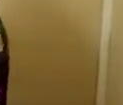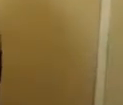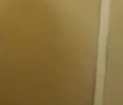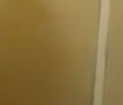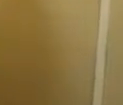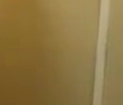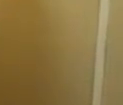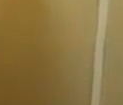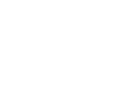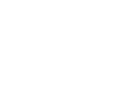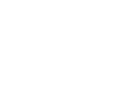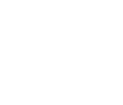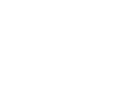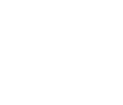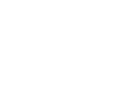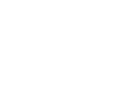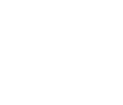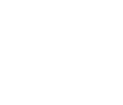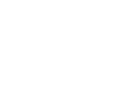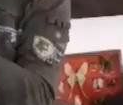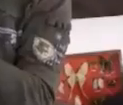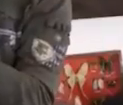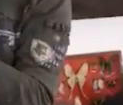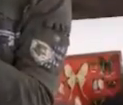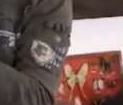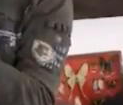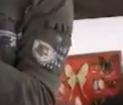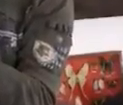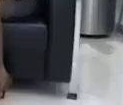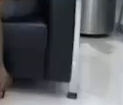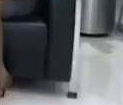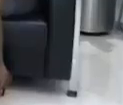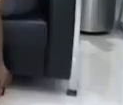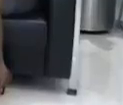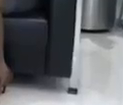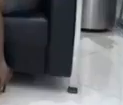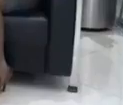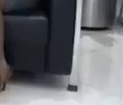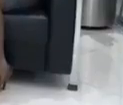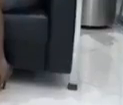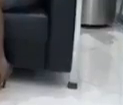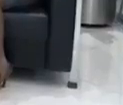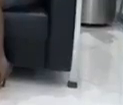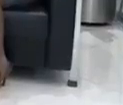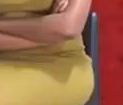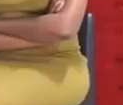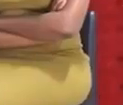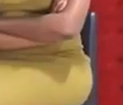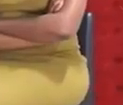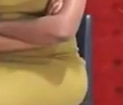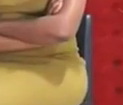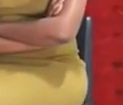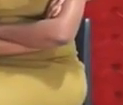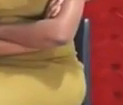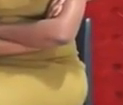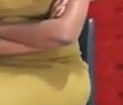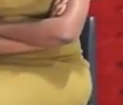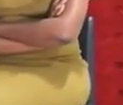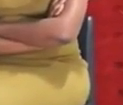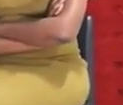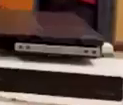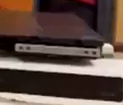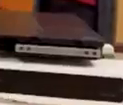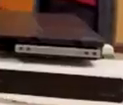there are so many responsibilities that lie with you. And yet, nothing says how strong. I need to get my